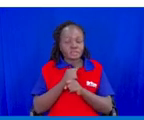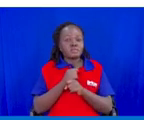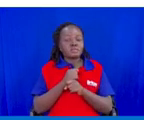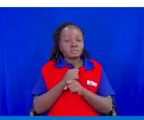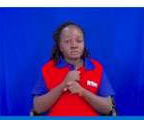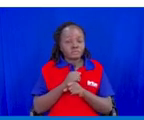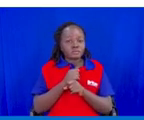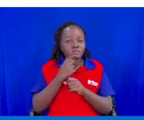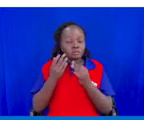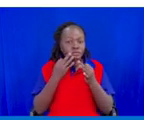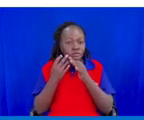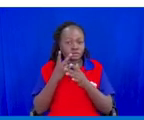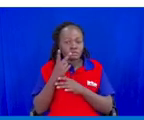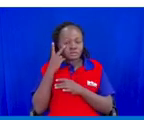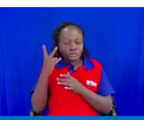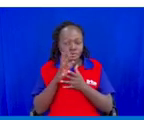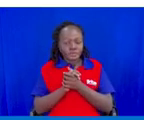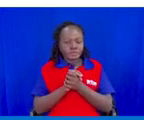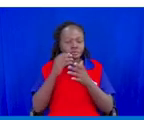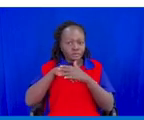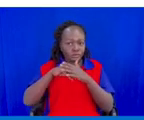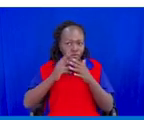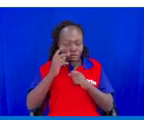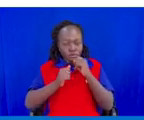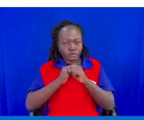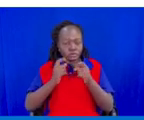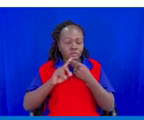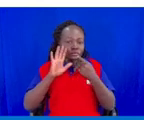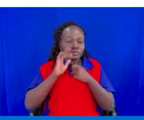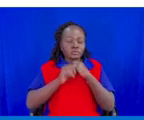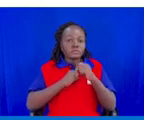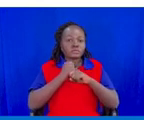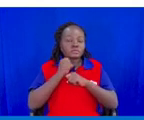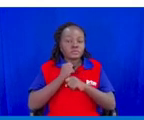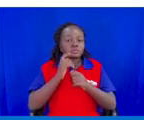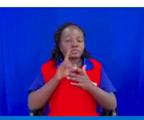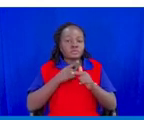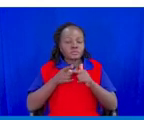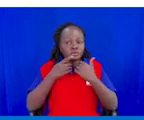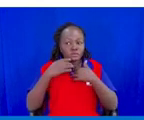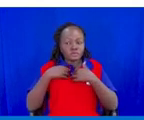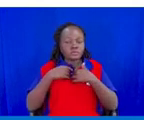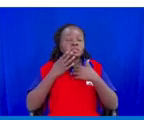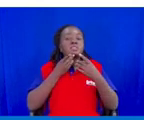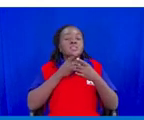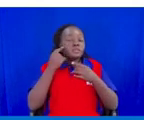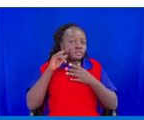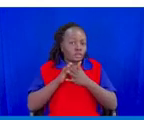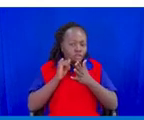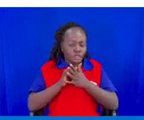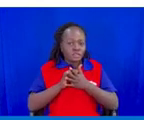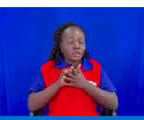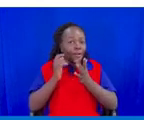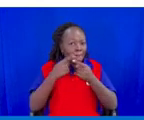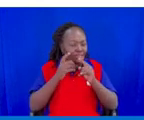if you're looking to invest from 2 years to 5 years, then you have appetite for volatile asset classes. But if your investment horizon